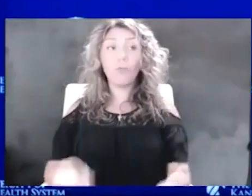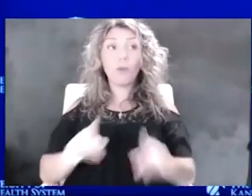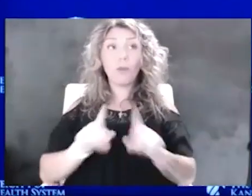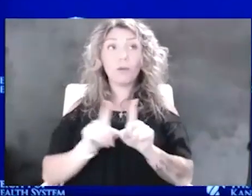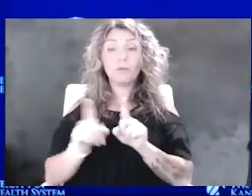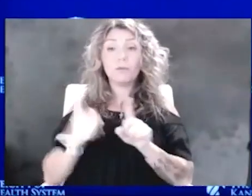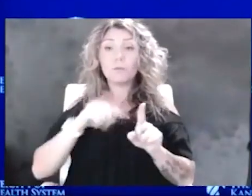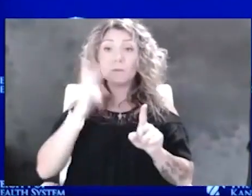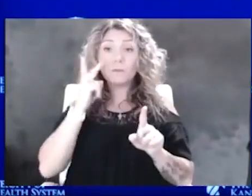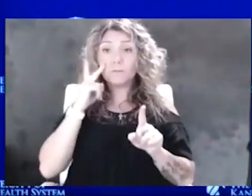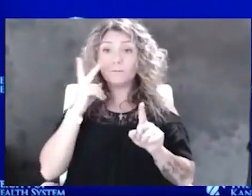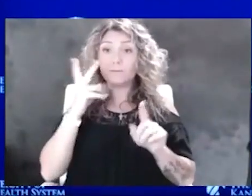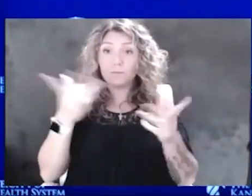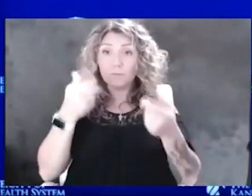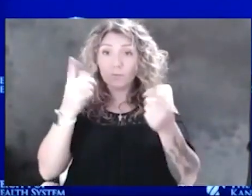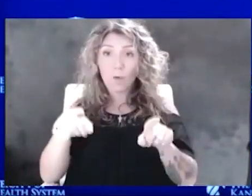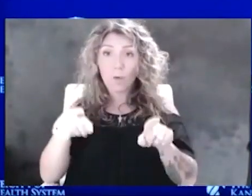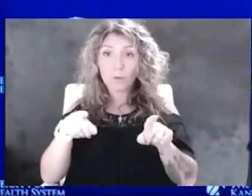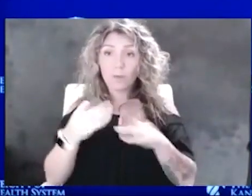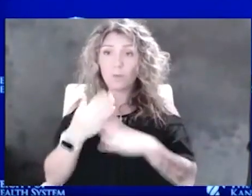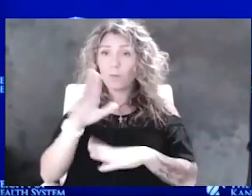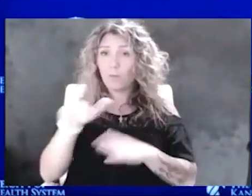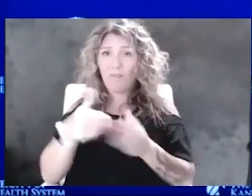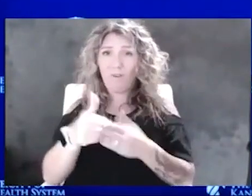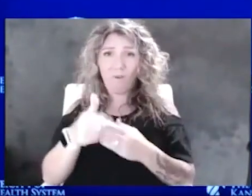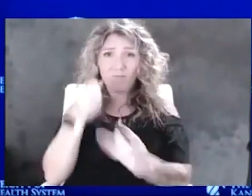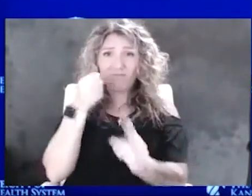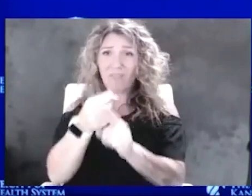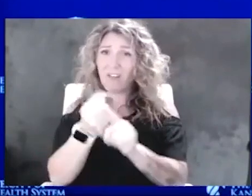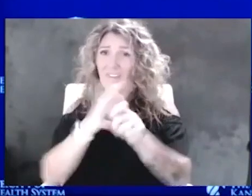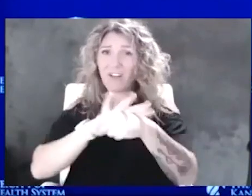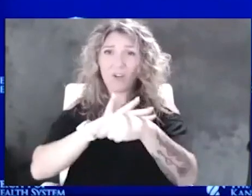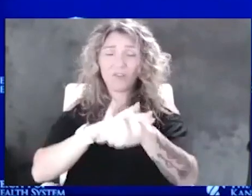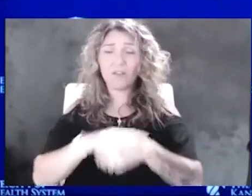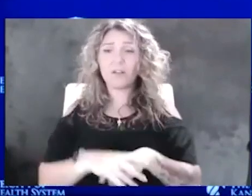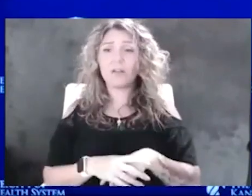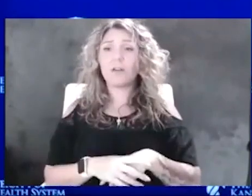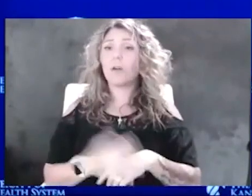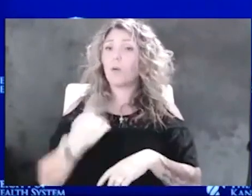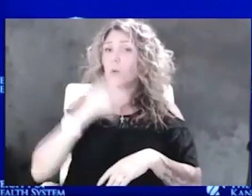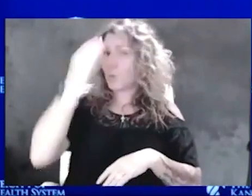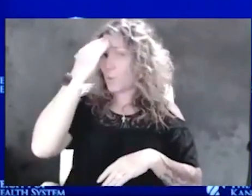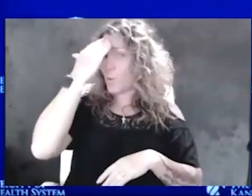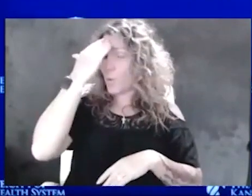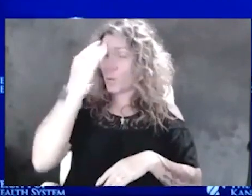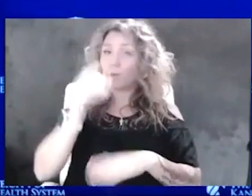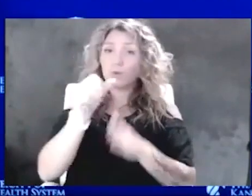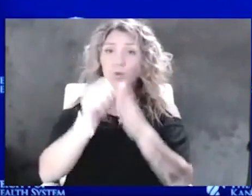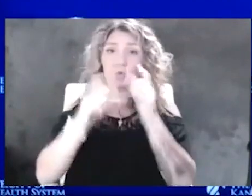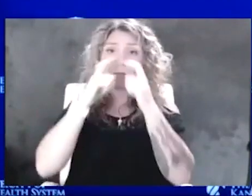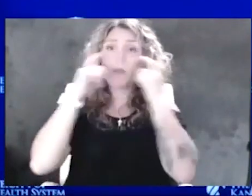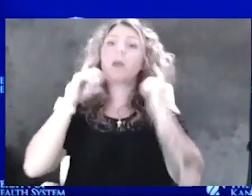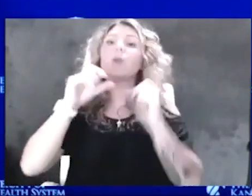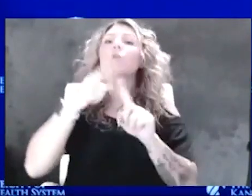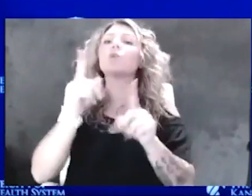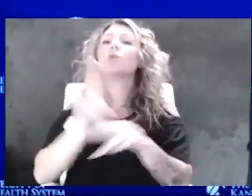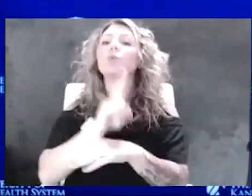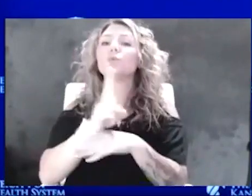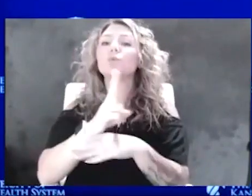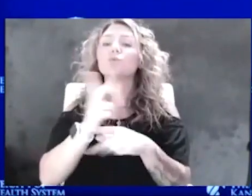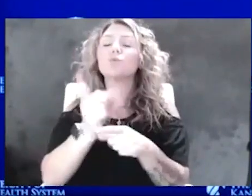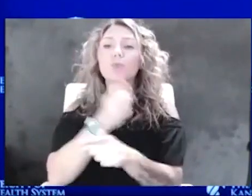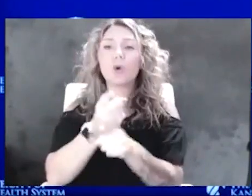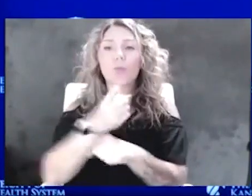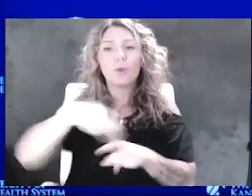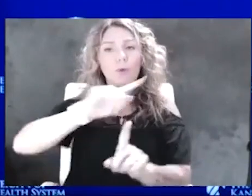happened throughout this whole pandemic, and we know that the surgical masks, when done properly, and in those situations where you